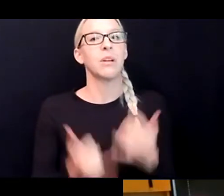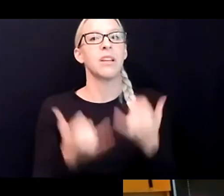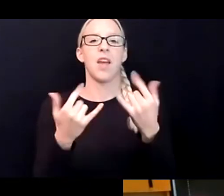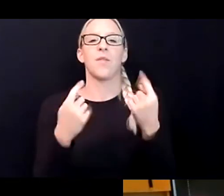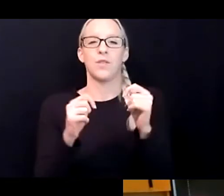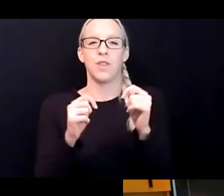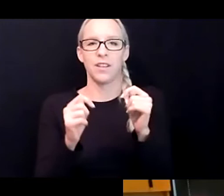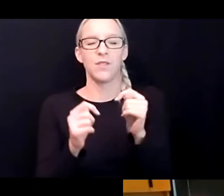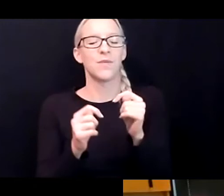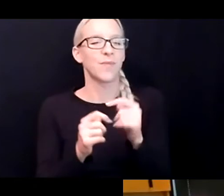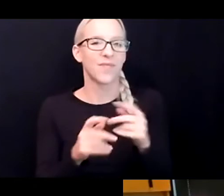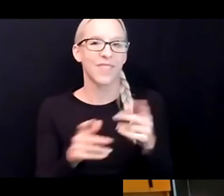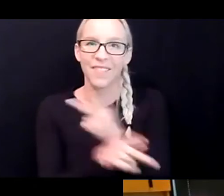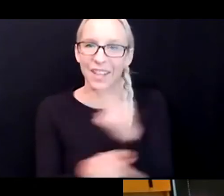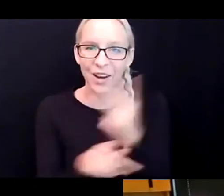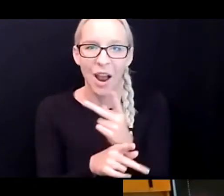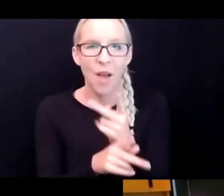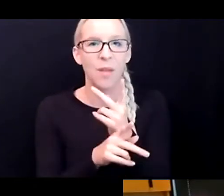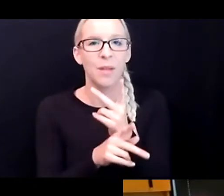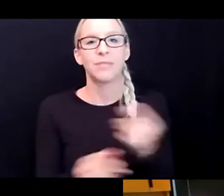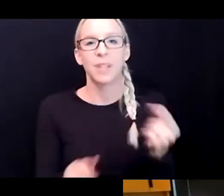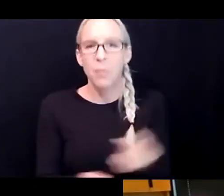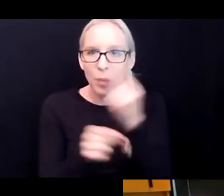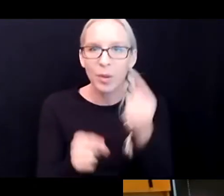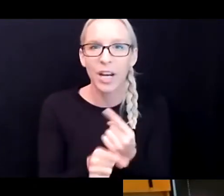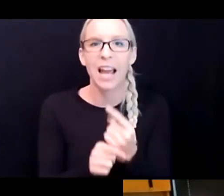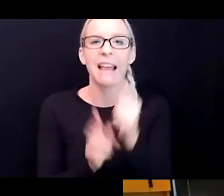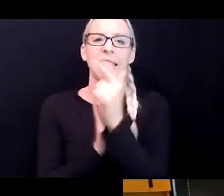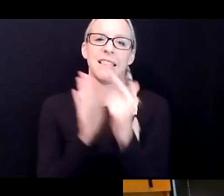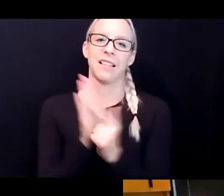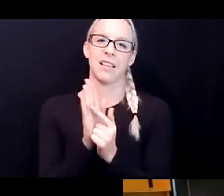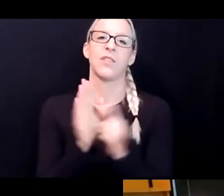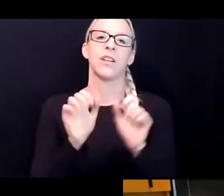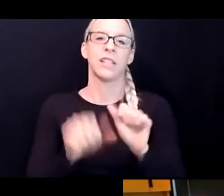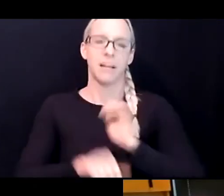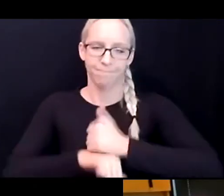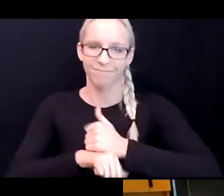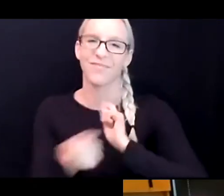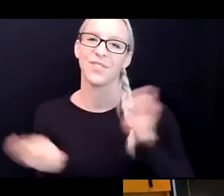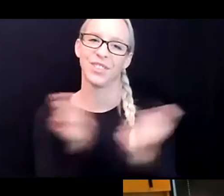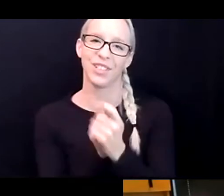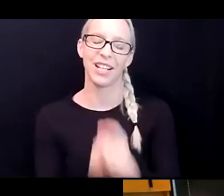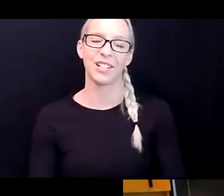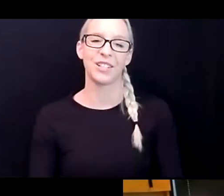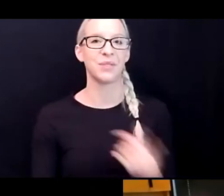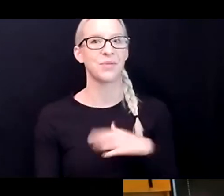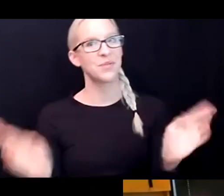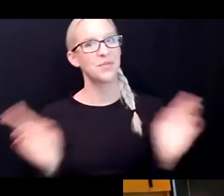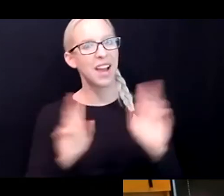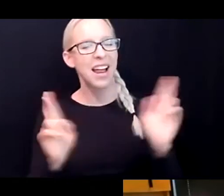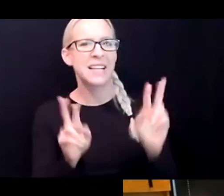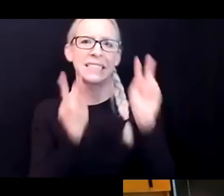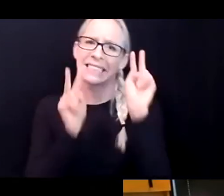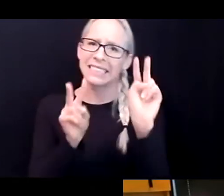through the process to get attached to hopefully make that change. But we're ready and we're watching it, and hopefully